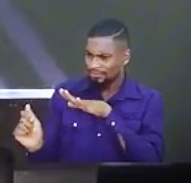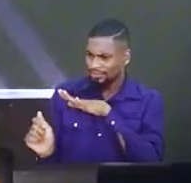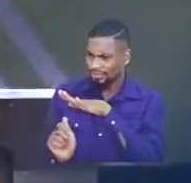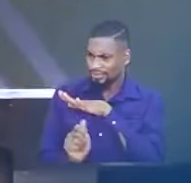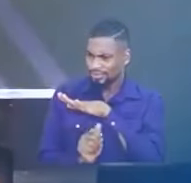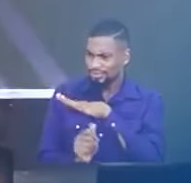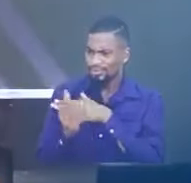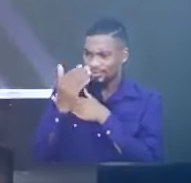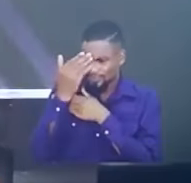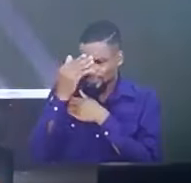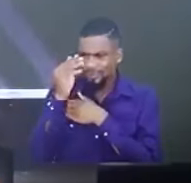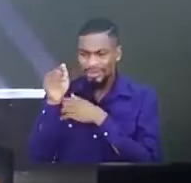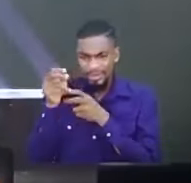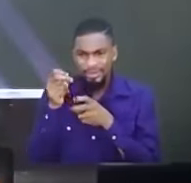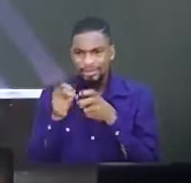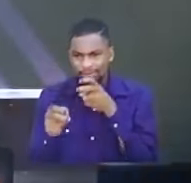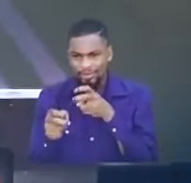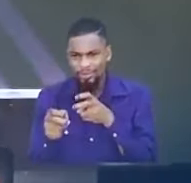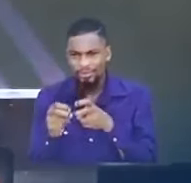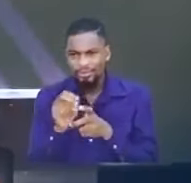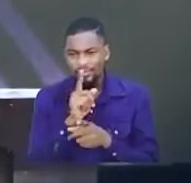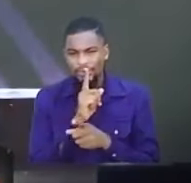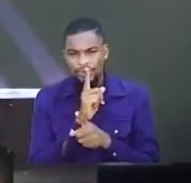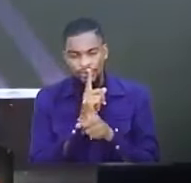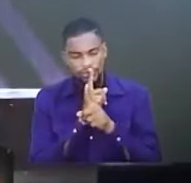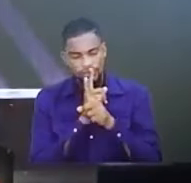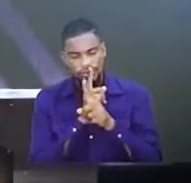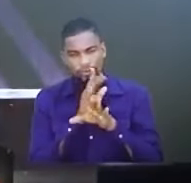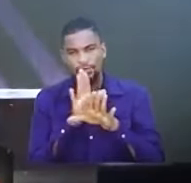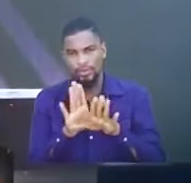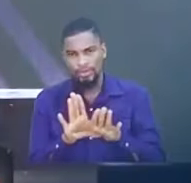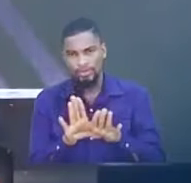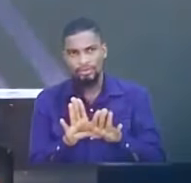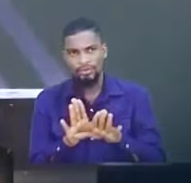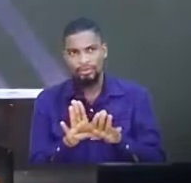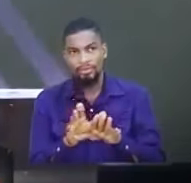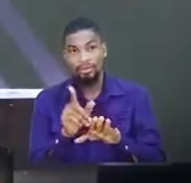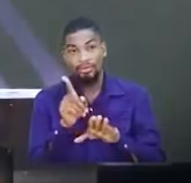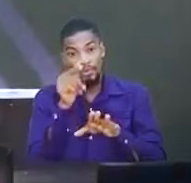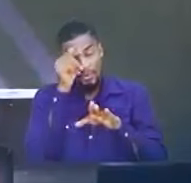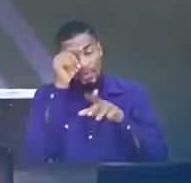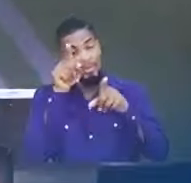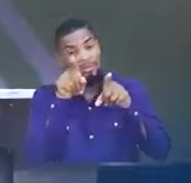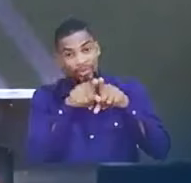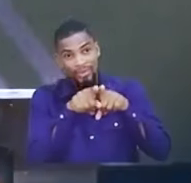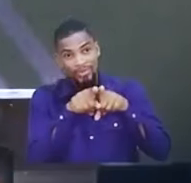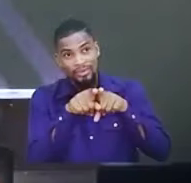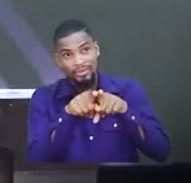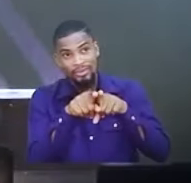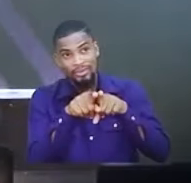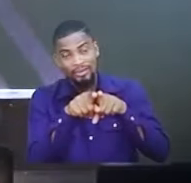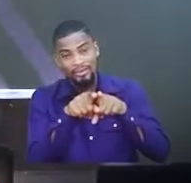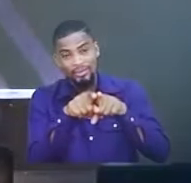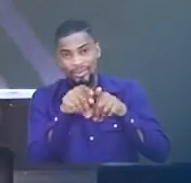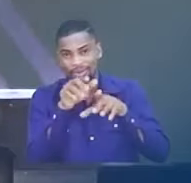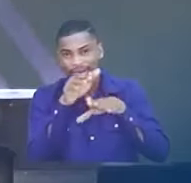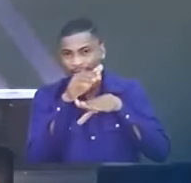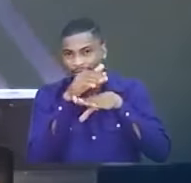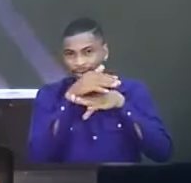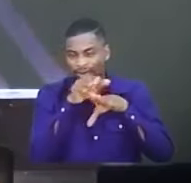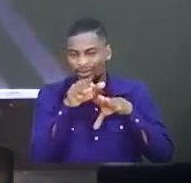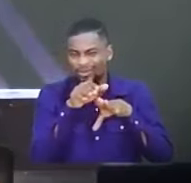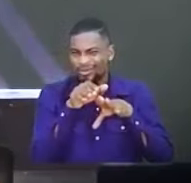on. "Be quiet now, my sister. He is your brother. Don't take this thing to